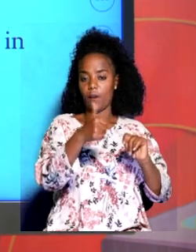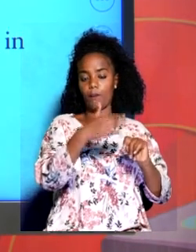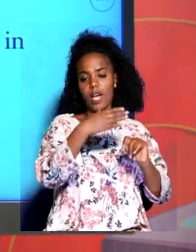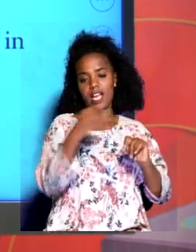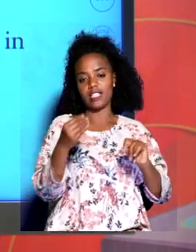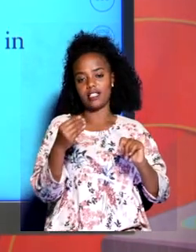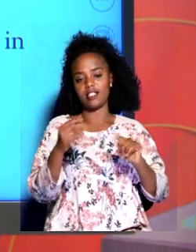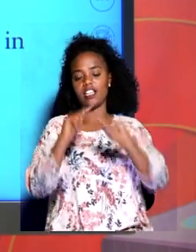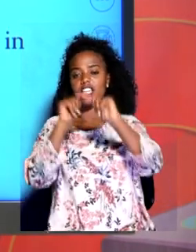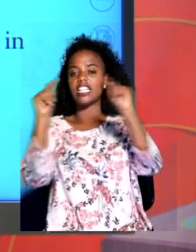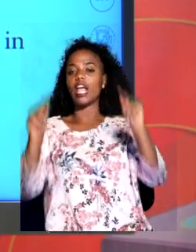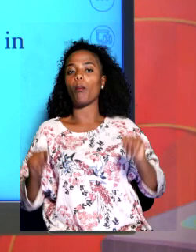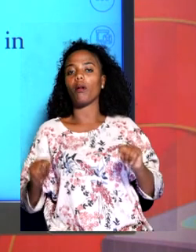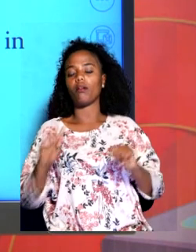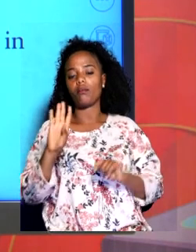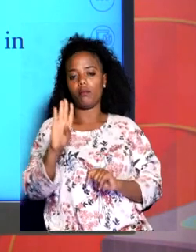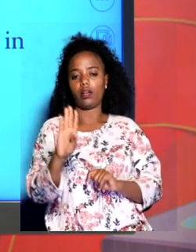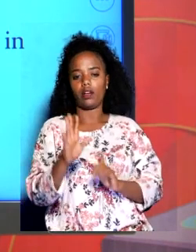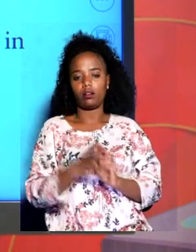and table B.